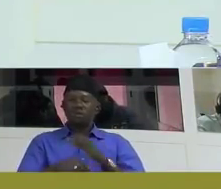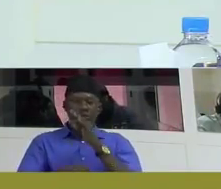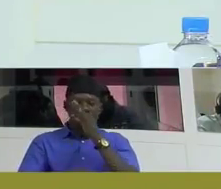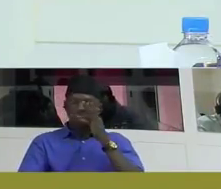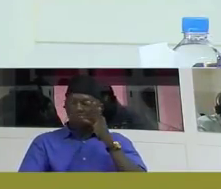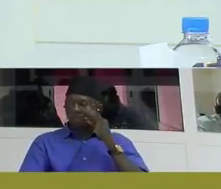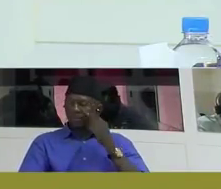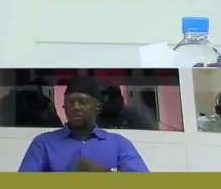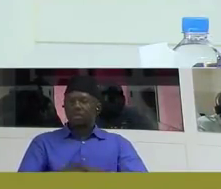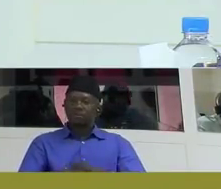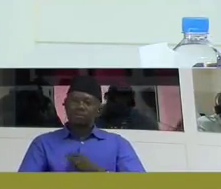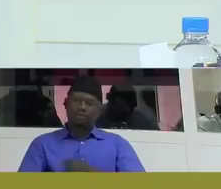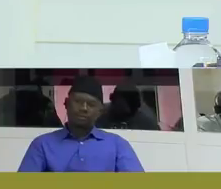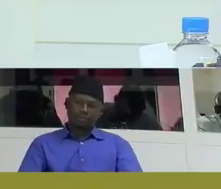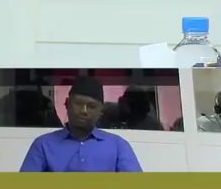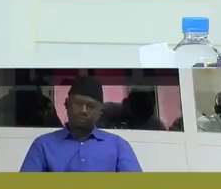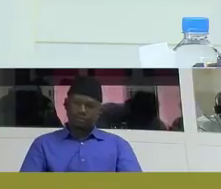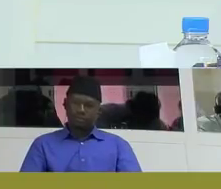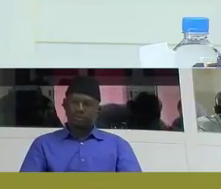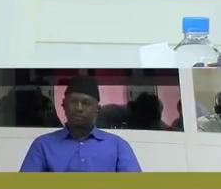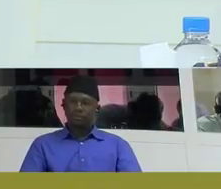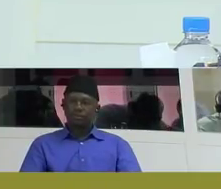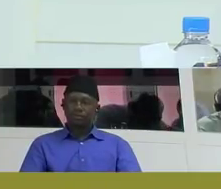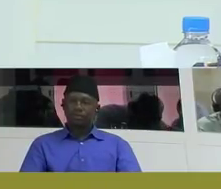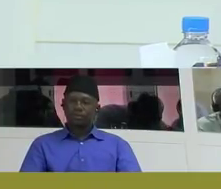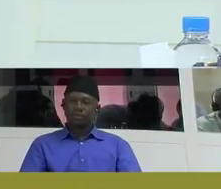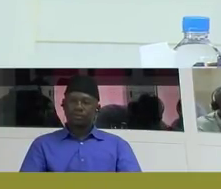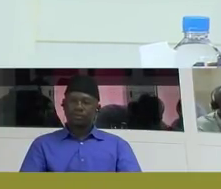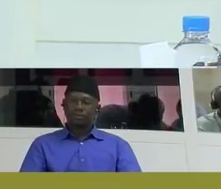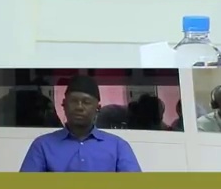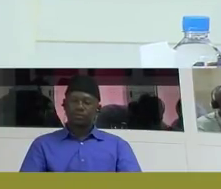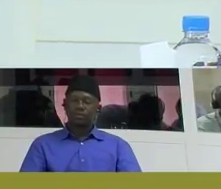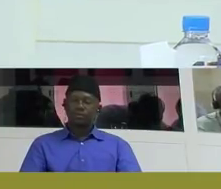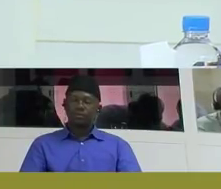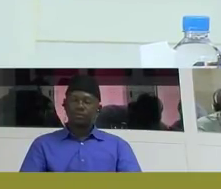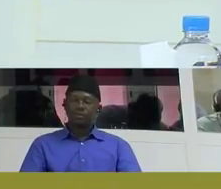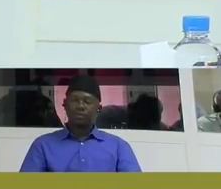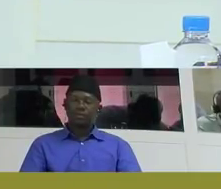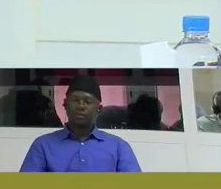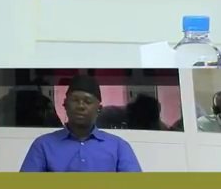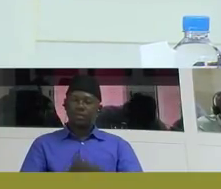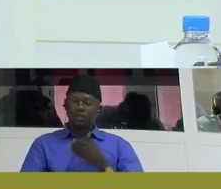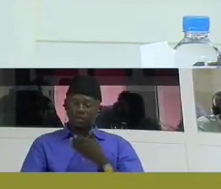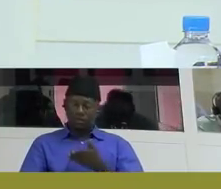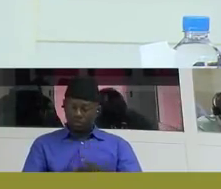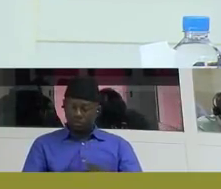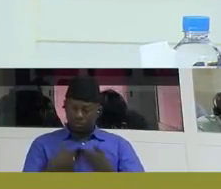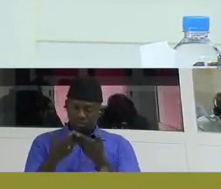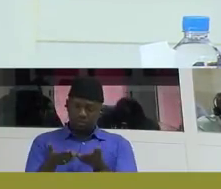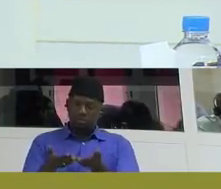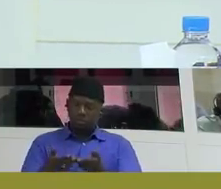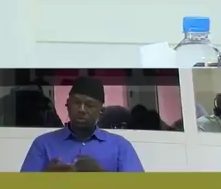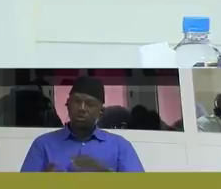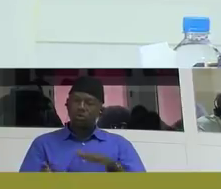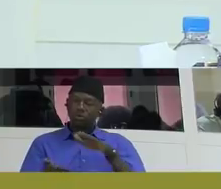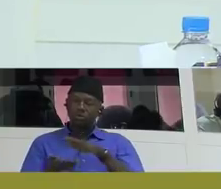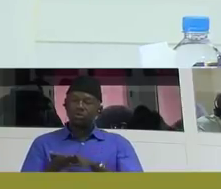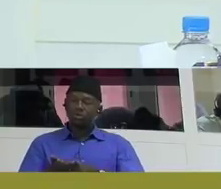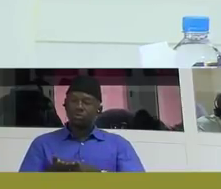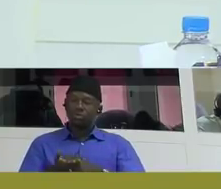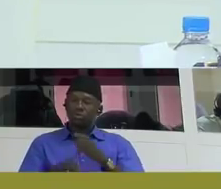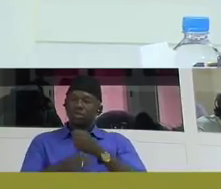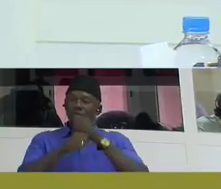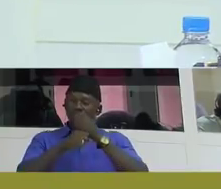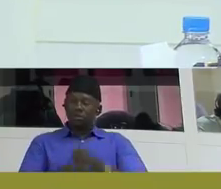This was bill imposed onto the Christian community by the